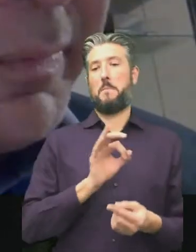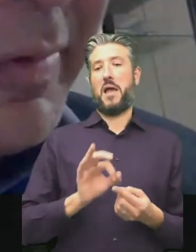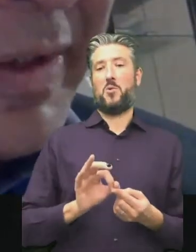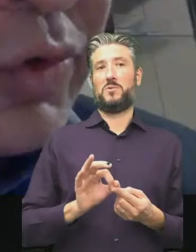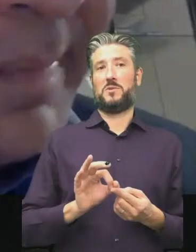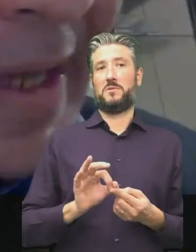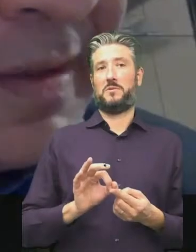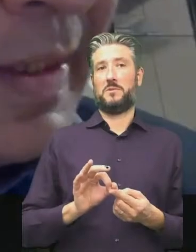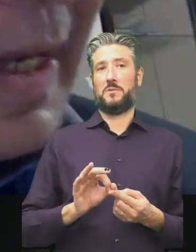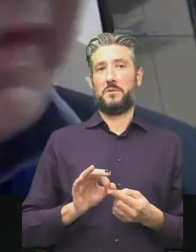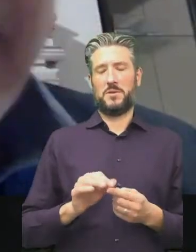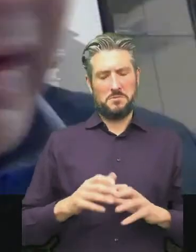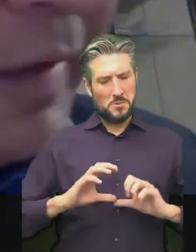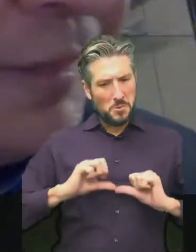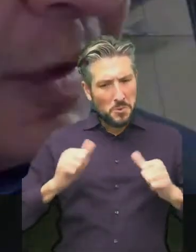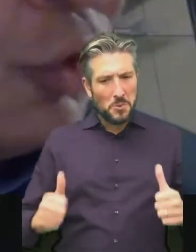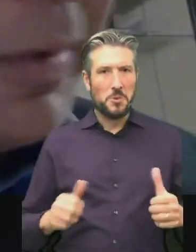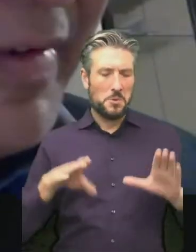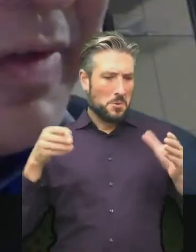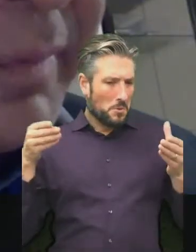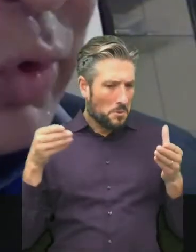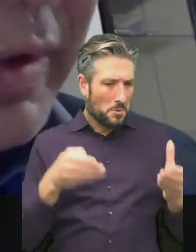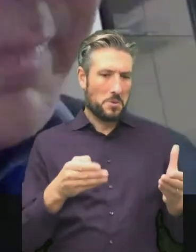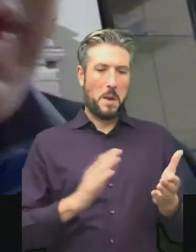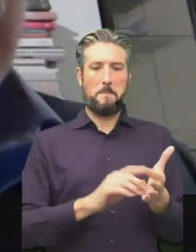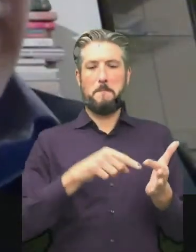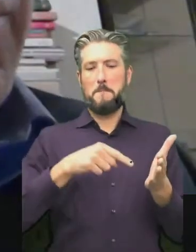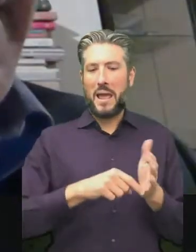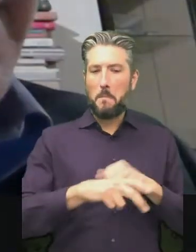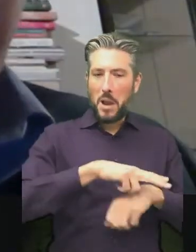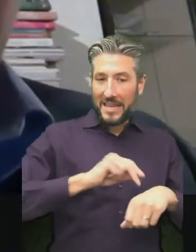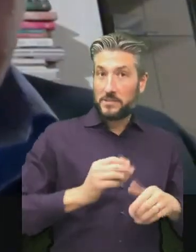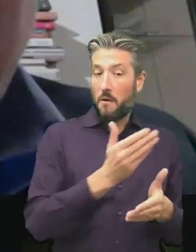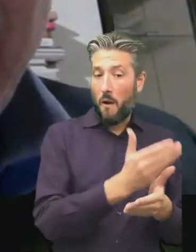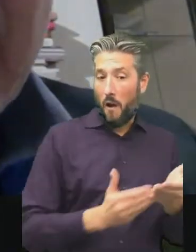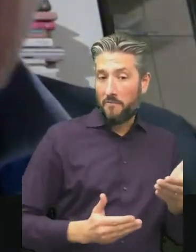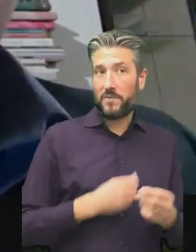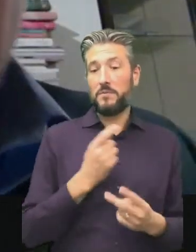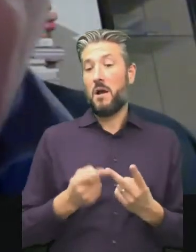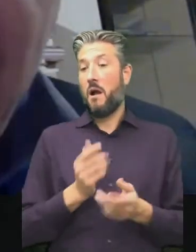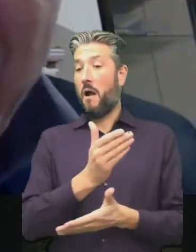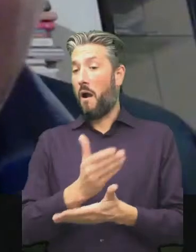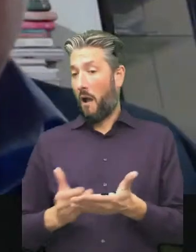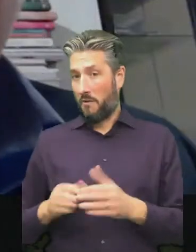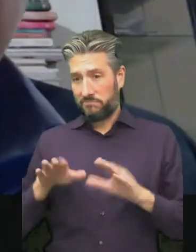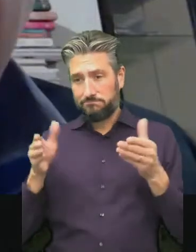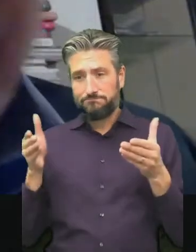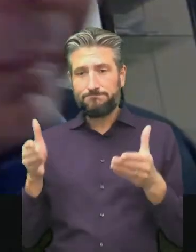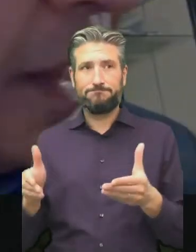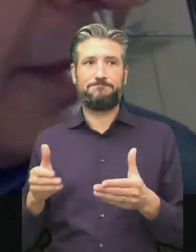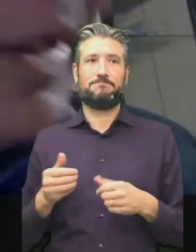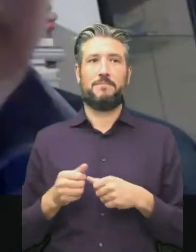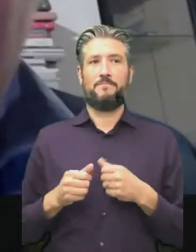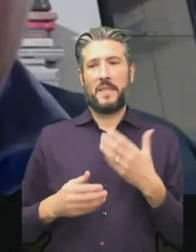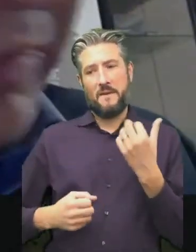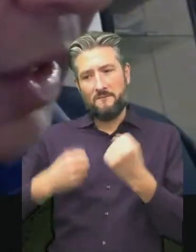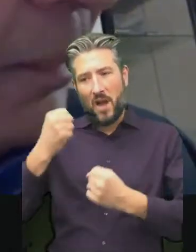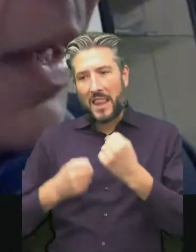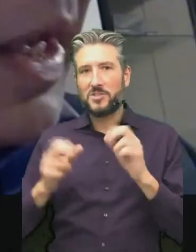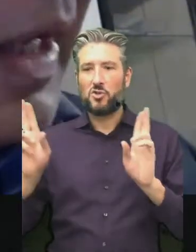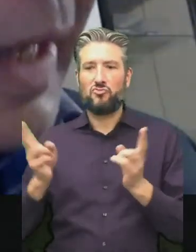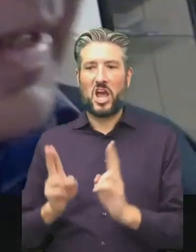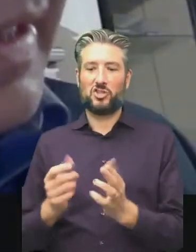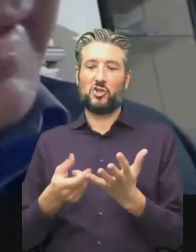being provided to the Met and the other half to preventative programs to the Violence Reduction Unit. Concrete action from a mayor tackling